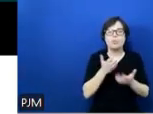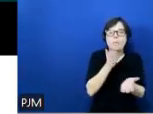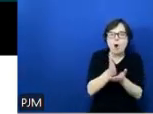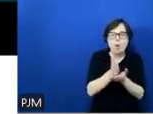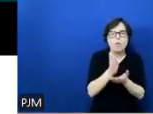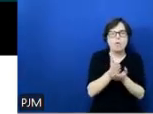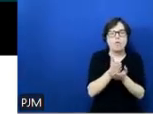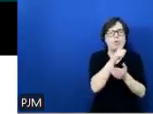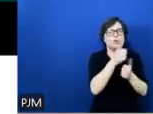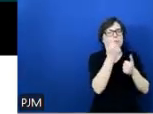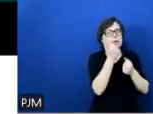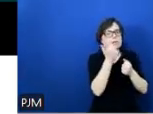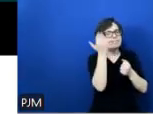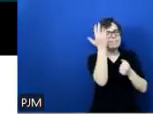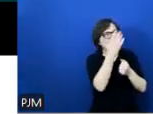to